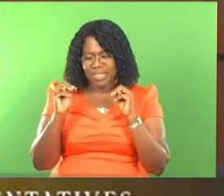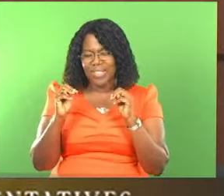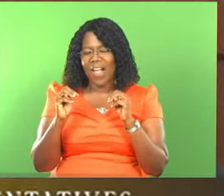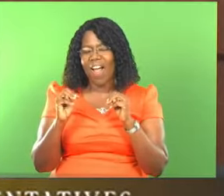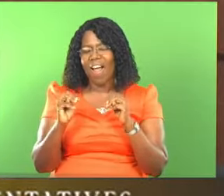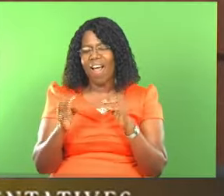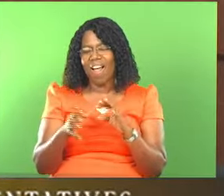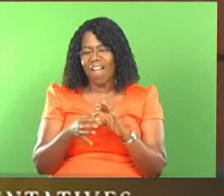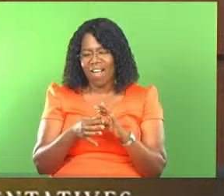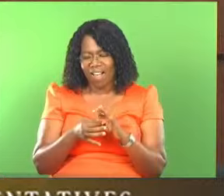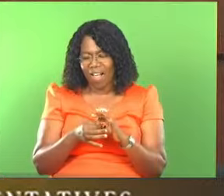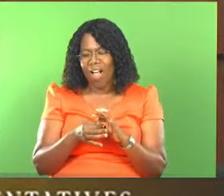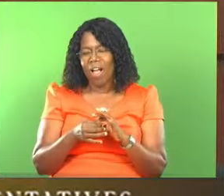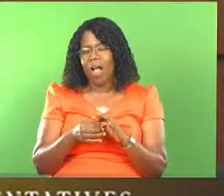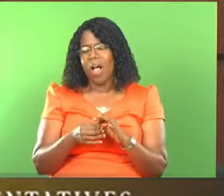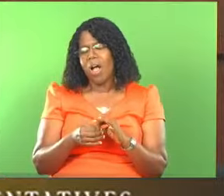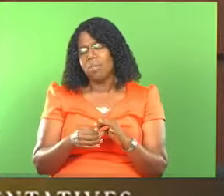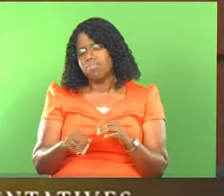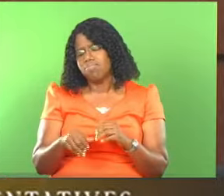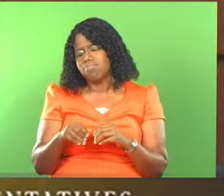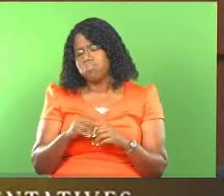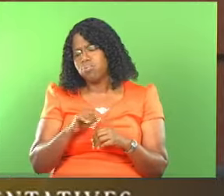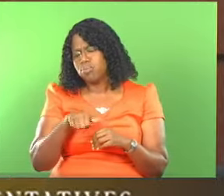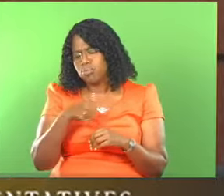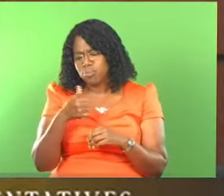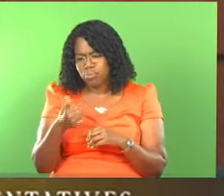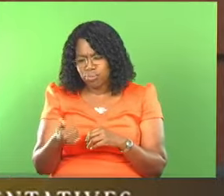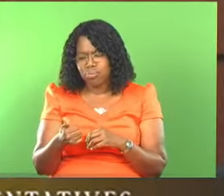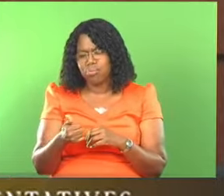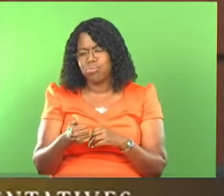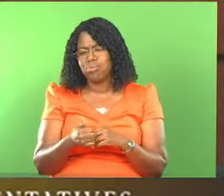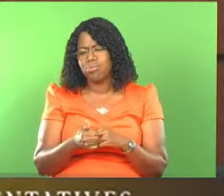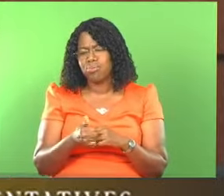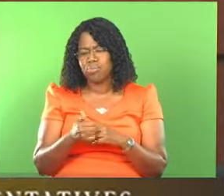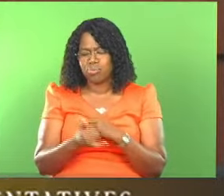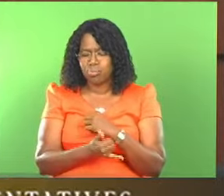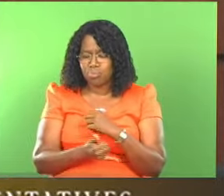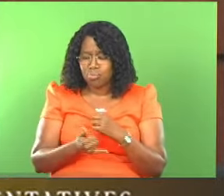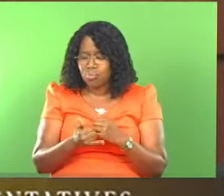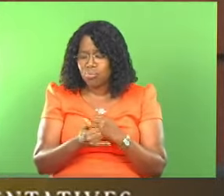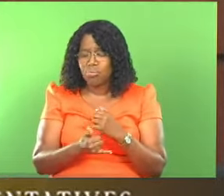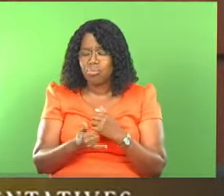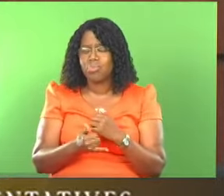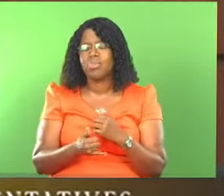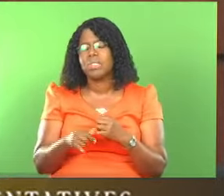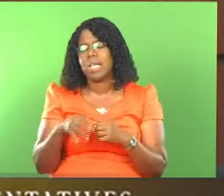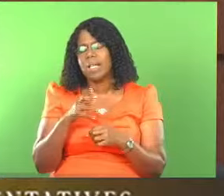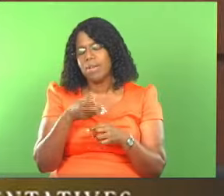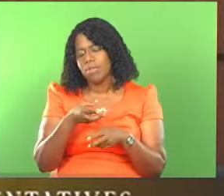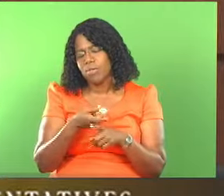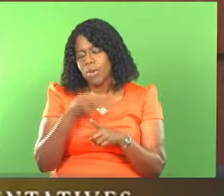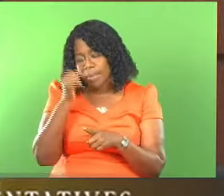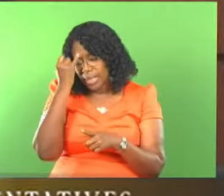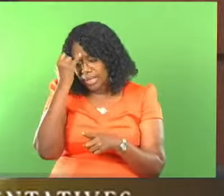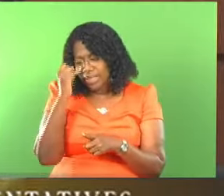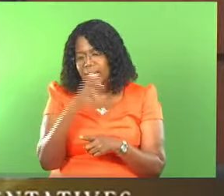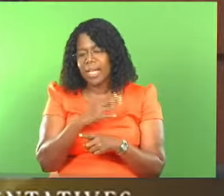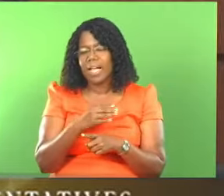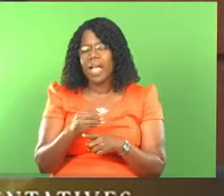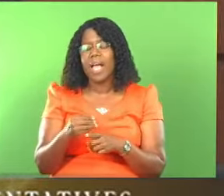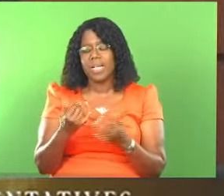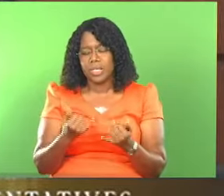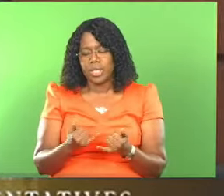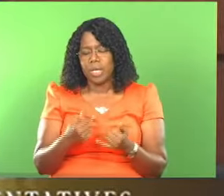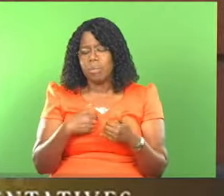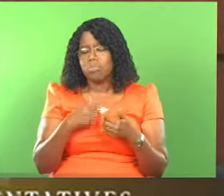India, Your Excellency Mr. Pradeep Singh, High Commissioner for the Republic of India to the Republic of Trinidad and